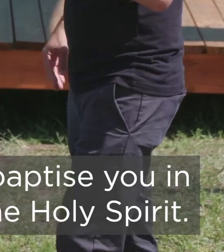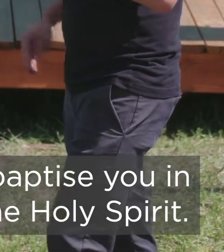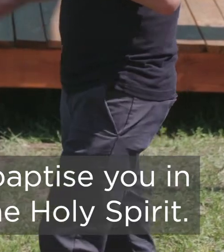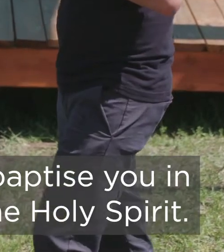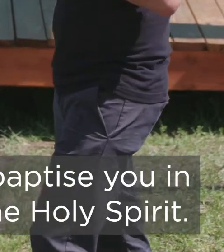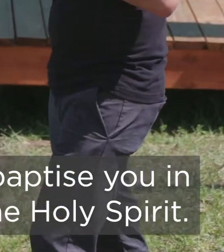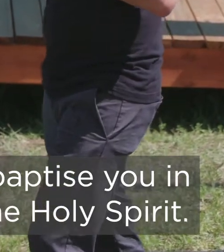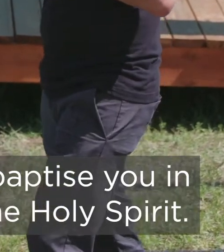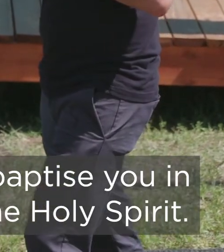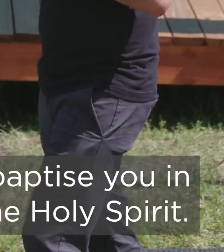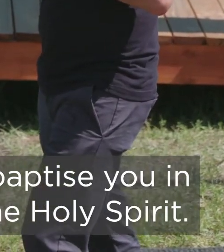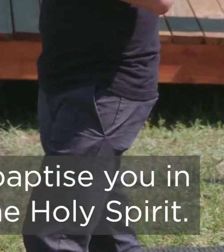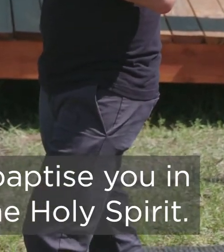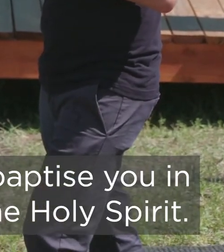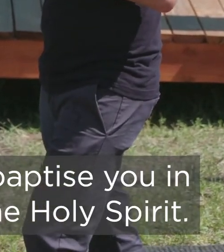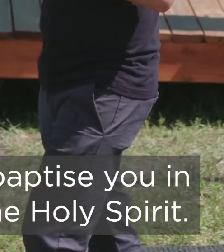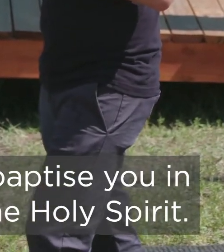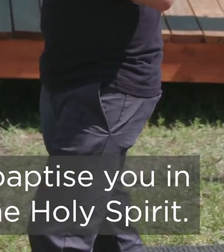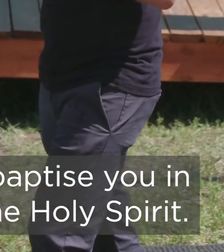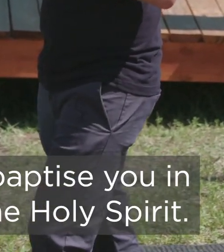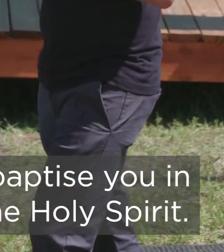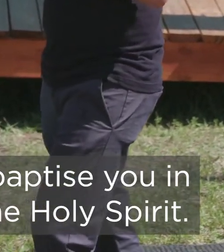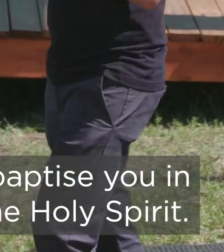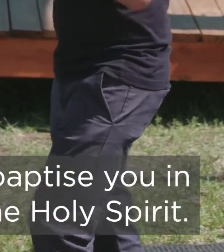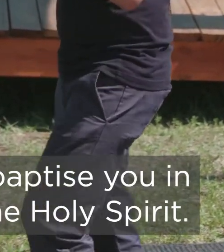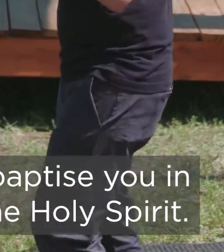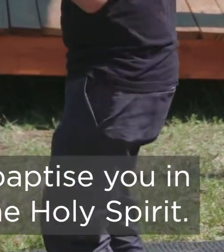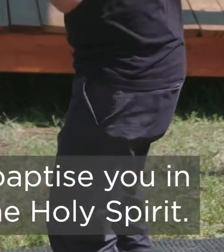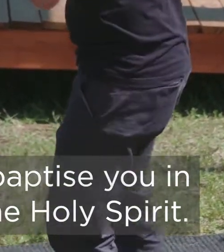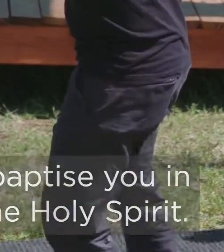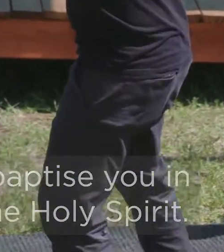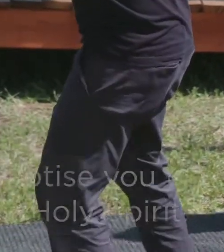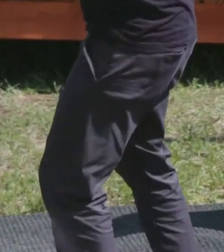and privilege to baptize you in the name of the Father, the Son, and the Holy Spirit.